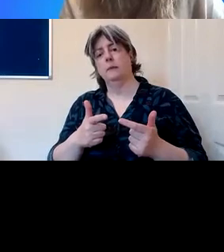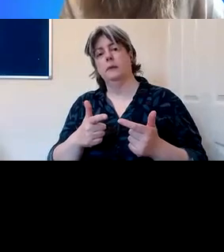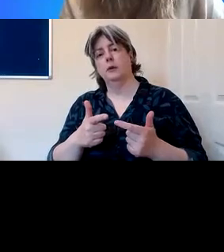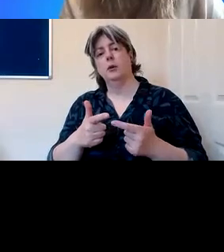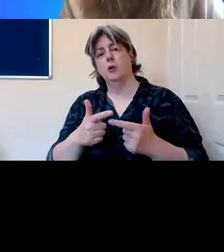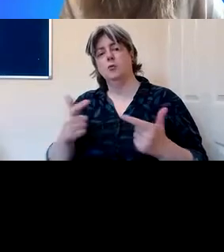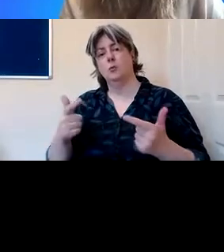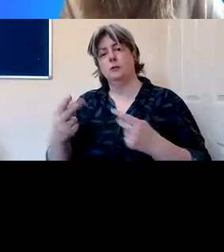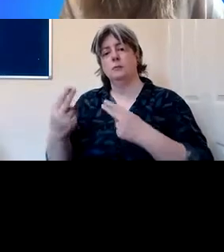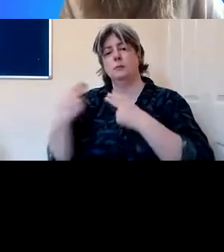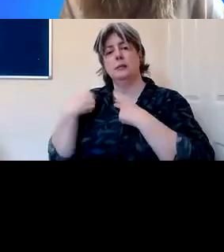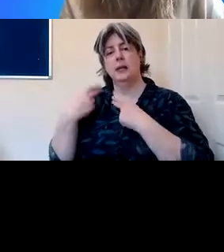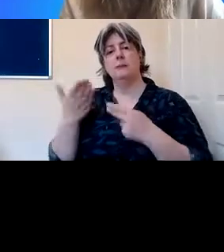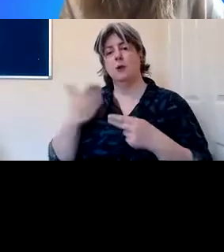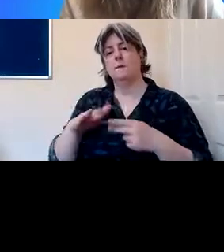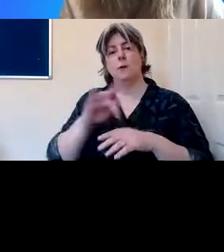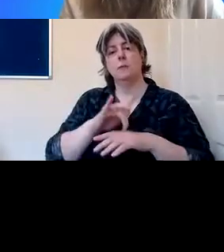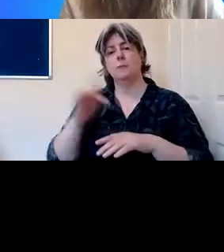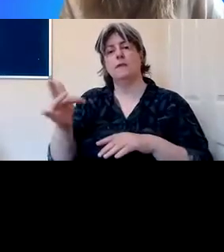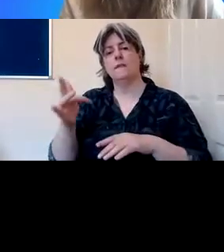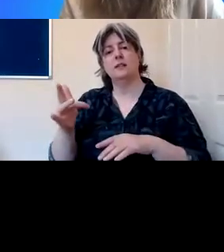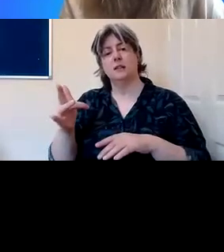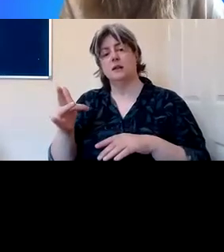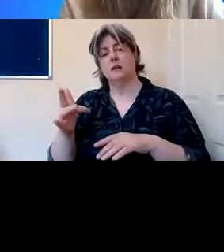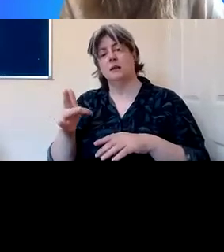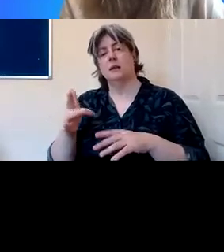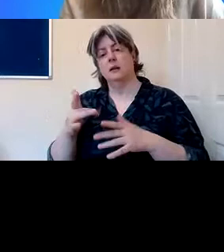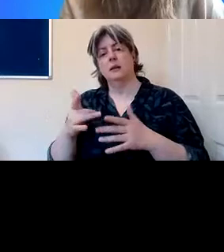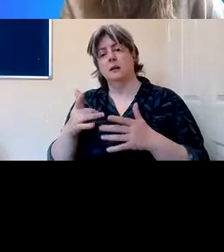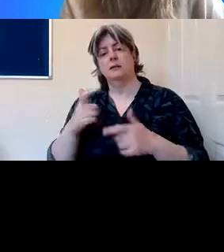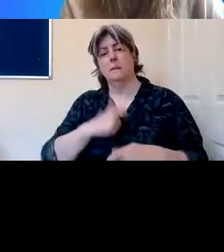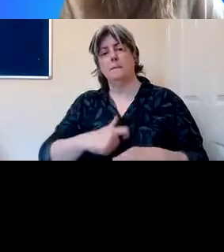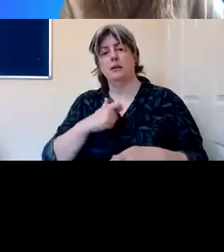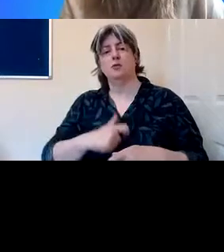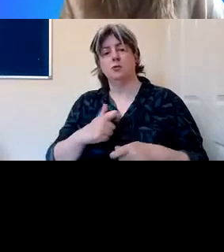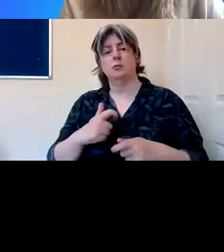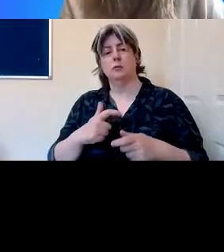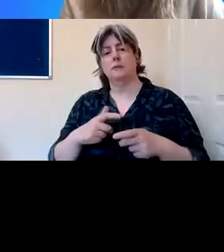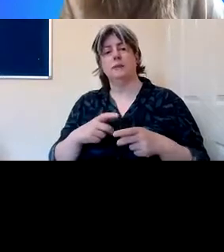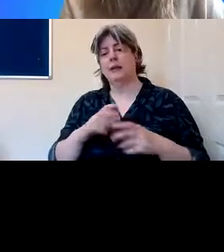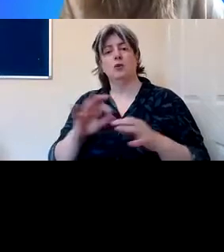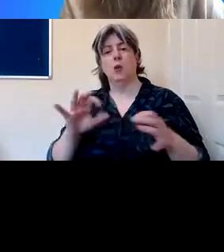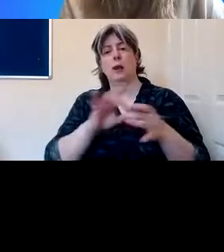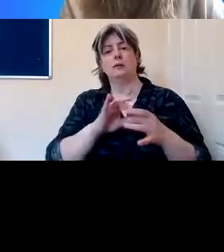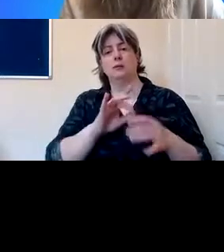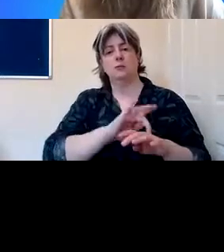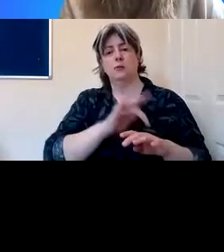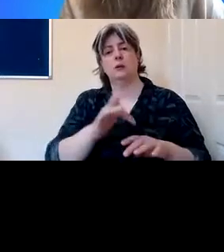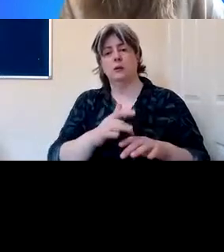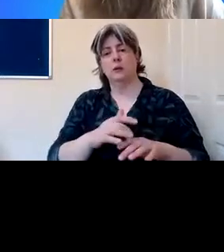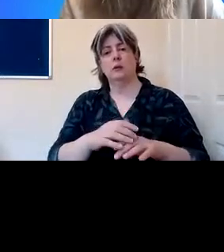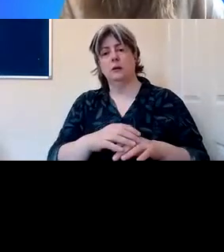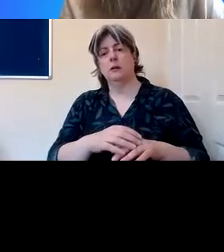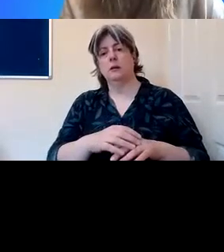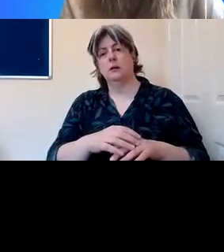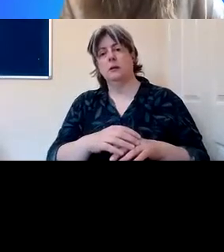and I'm not from the profession, I've not got any links to the profession, so I'm speaking in a personal capacity here. I wouldn't say I disagree,